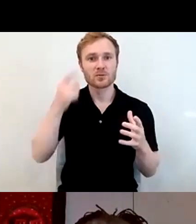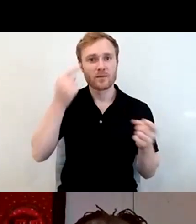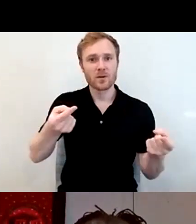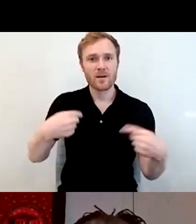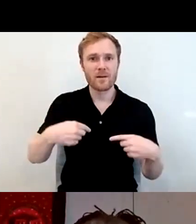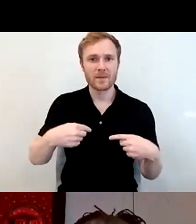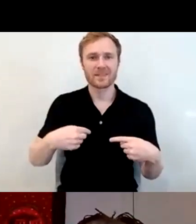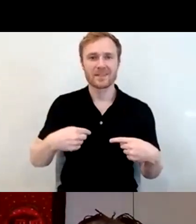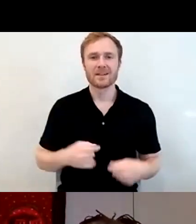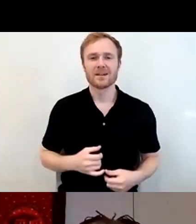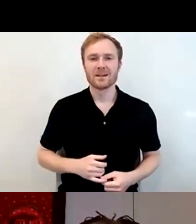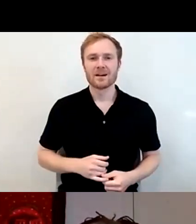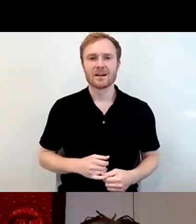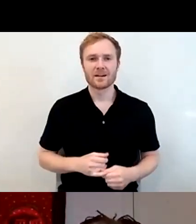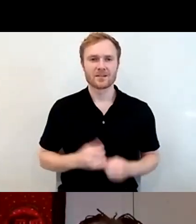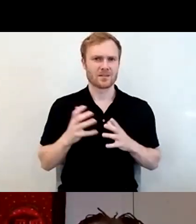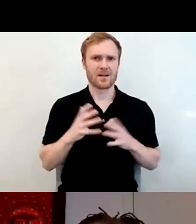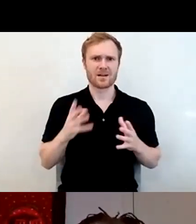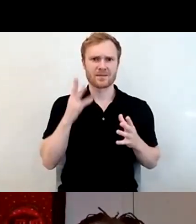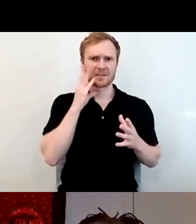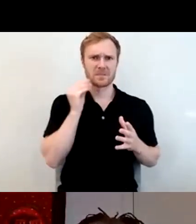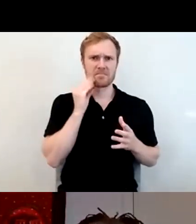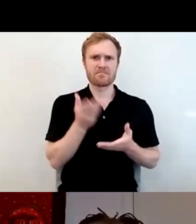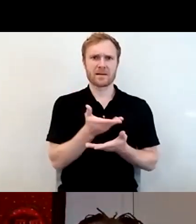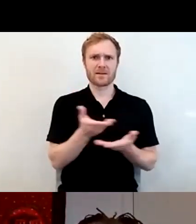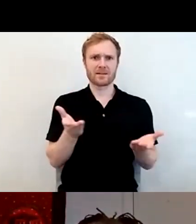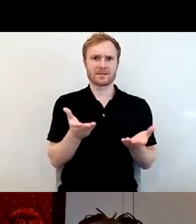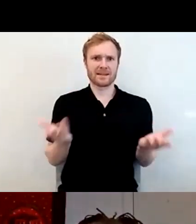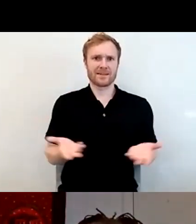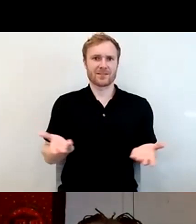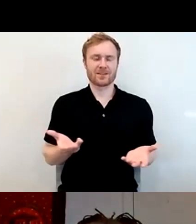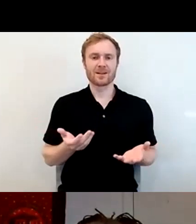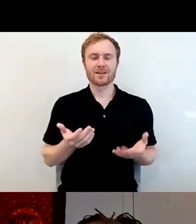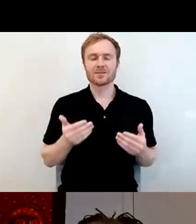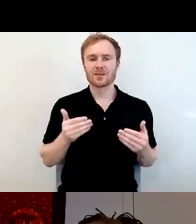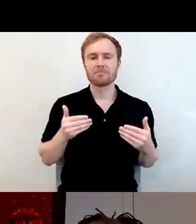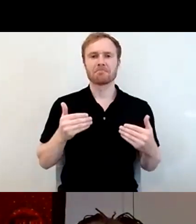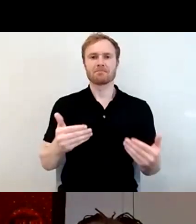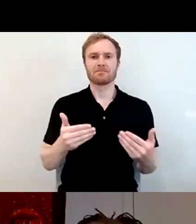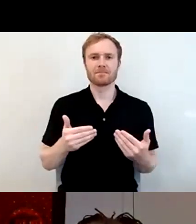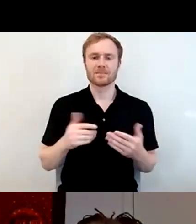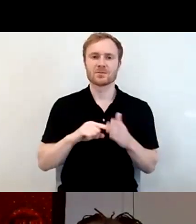us. There's a lot of experience here, so I want to get right into our Q&A.